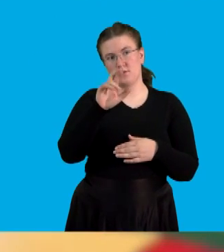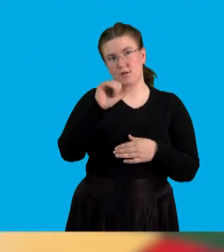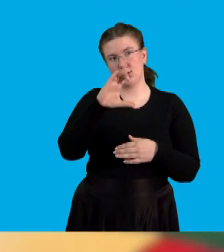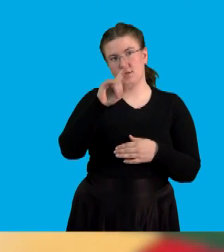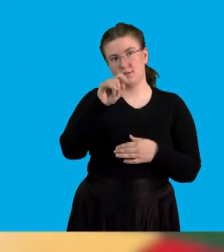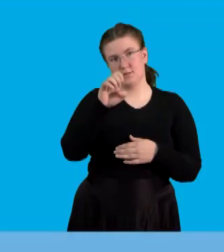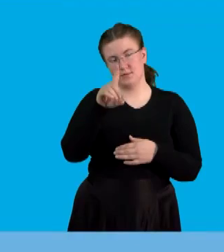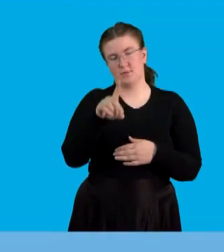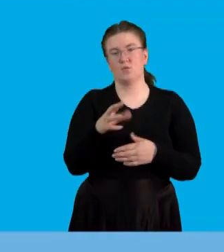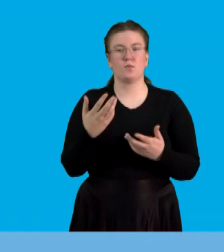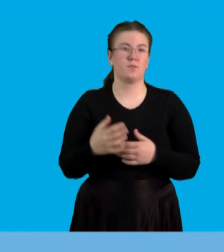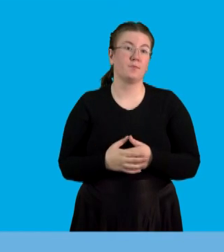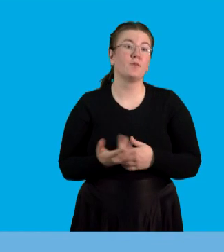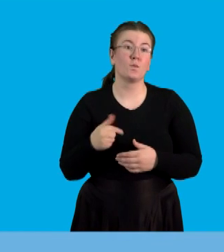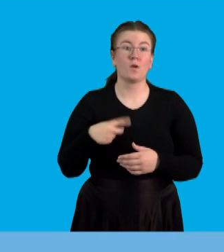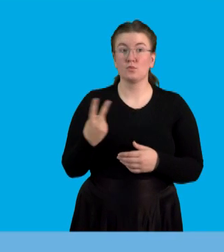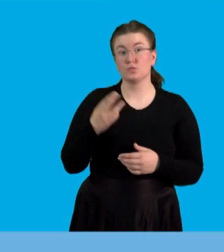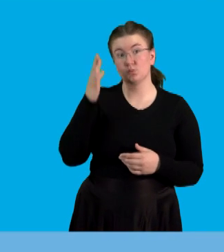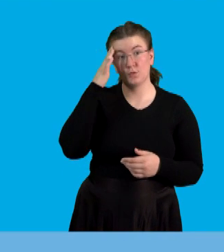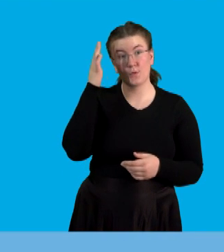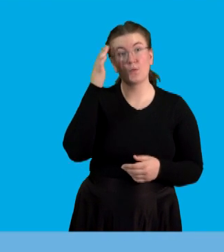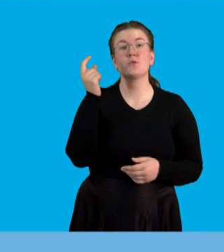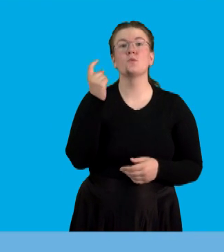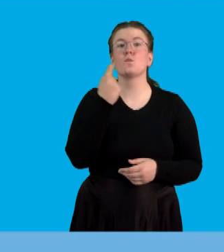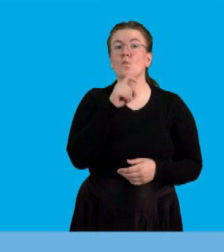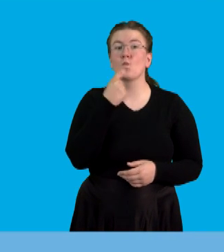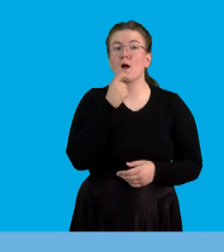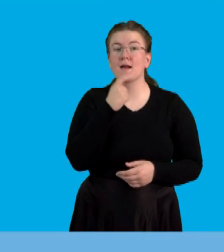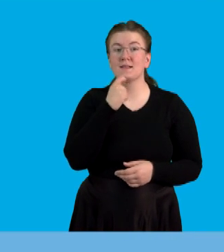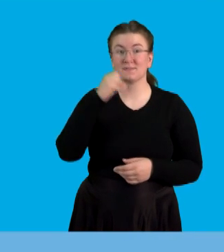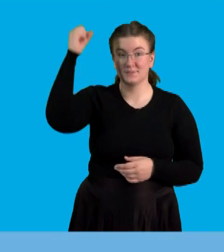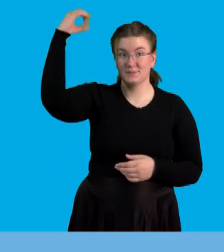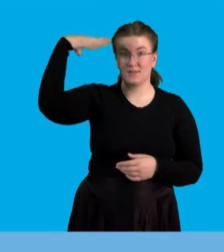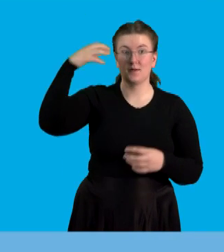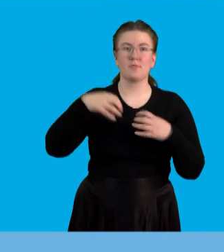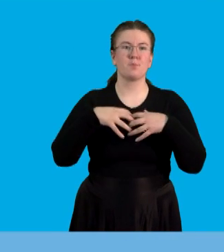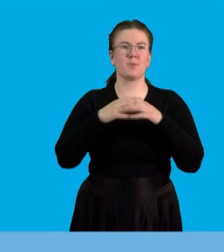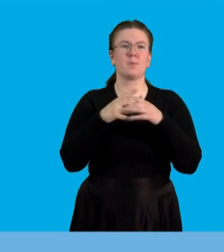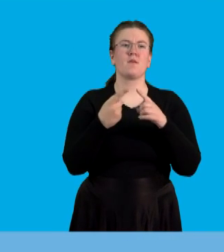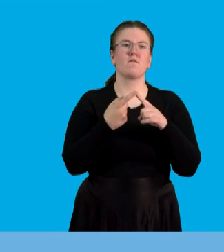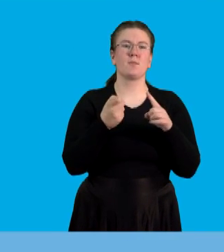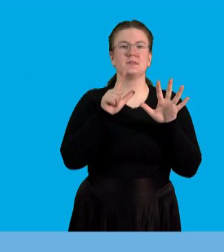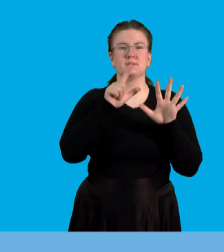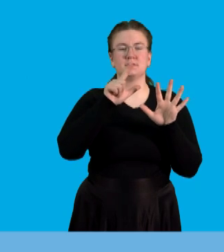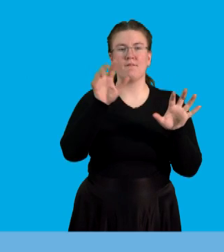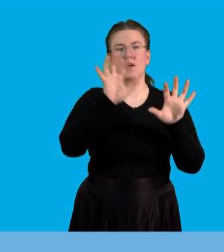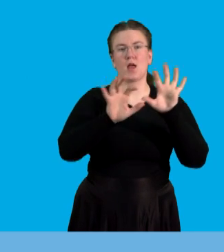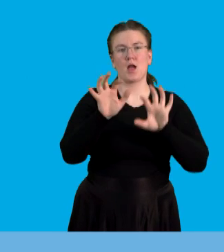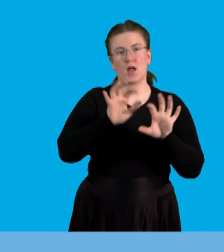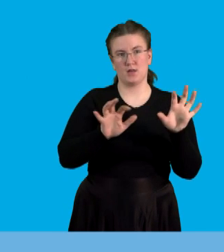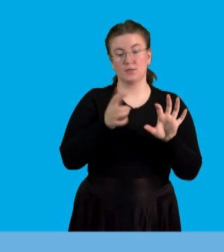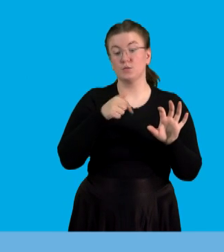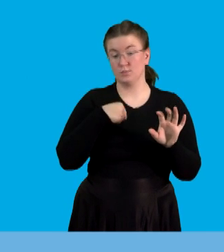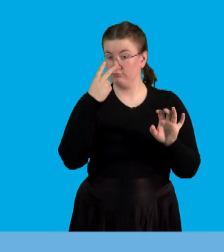refracted in this case. We also know that the white light that we see is made up of the 7 different colors of the spectrum